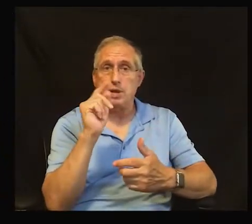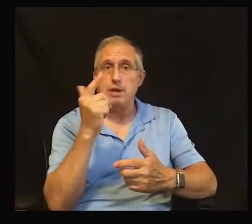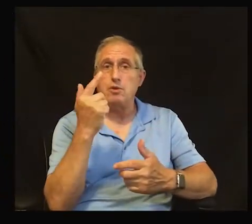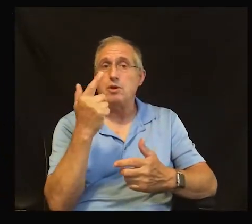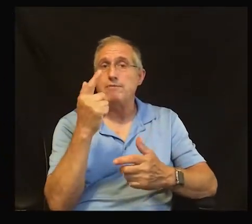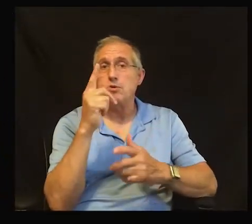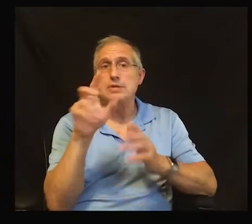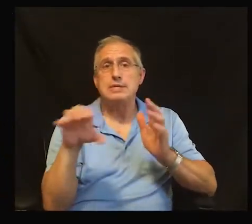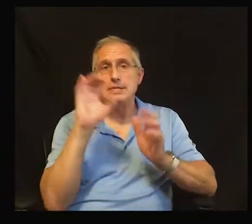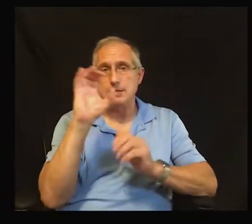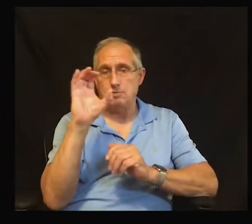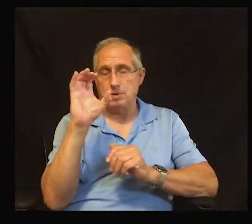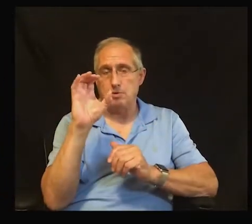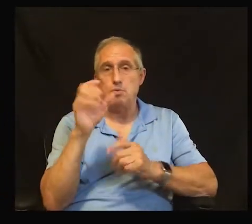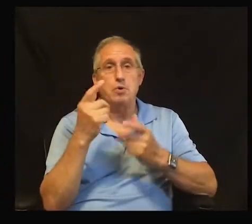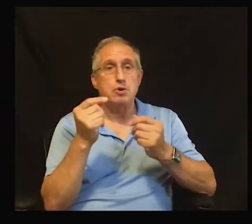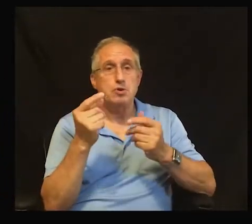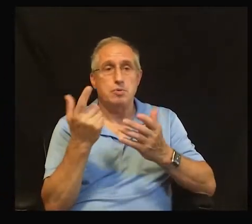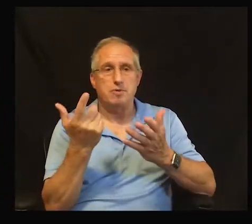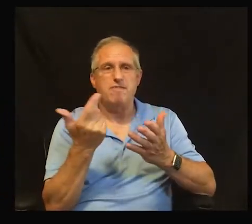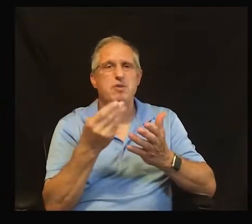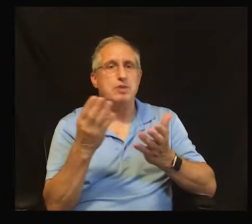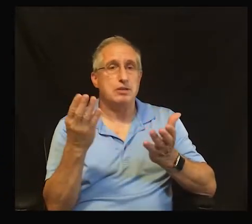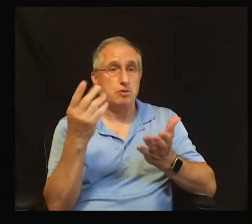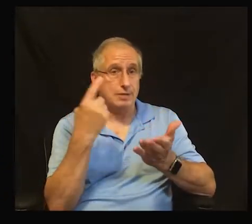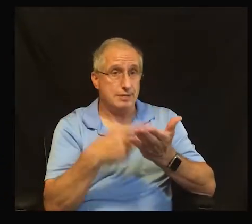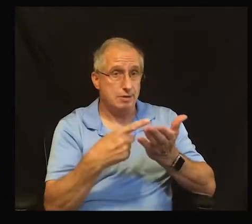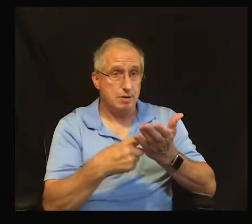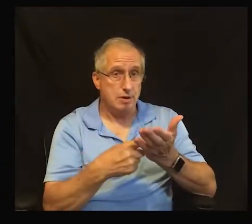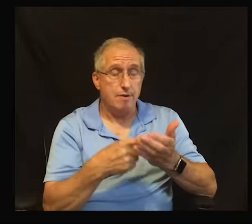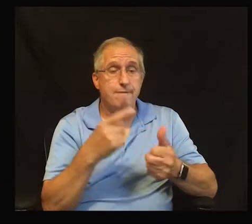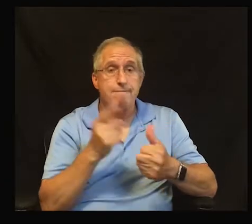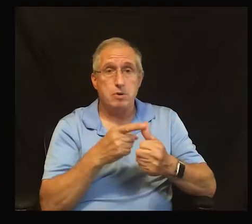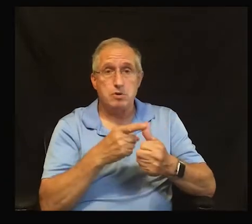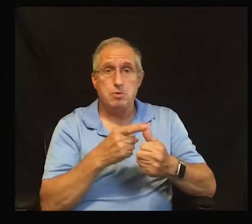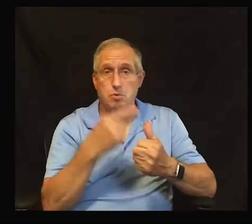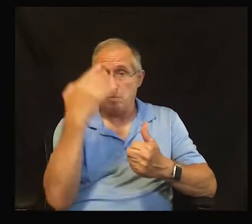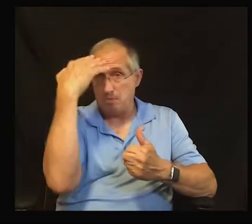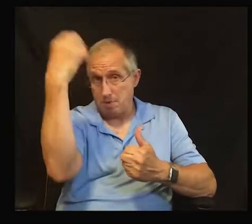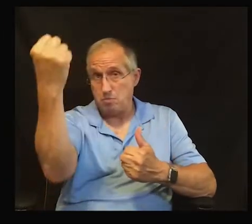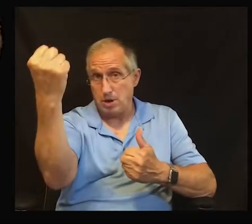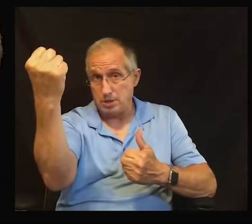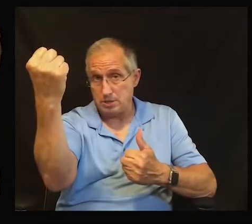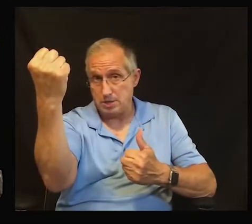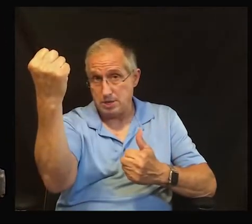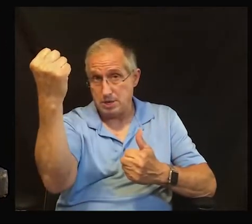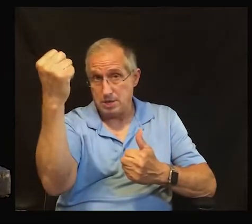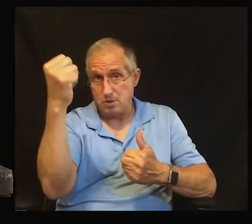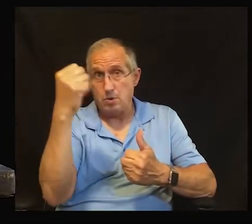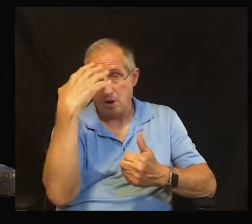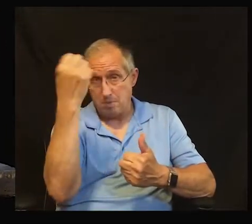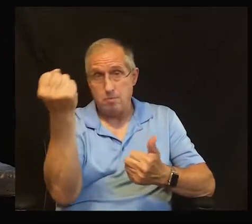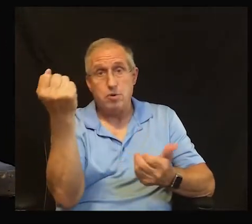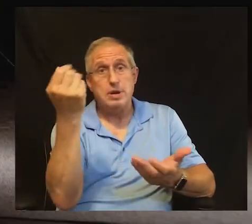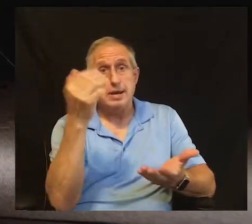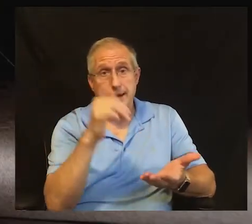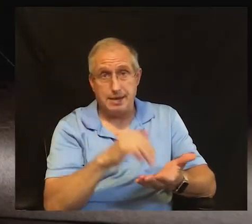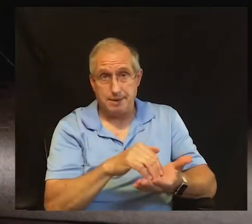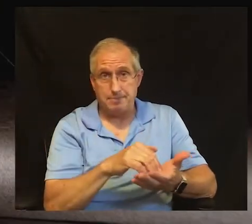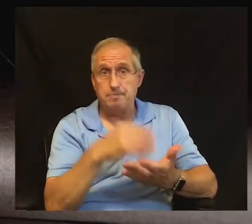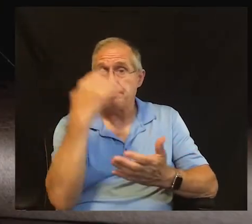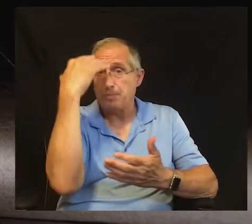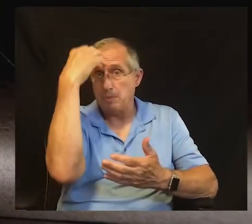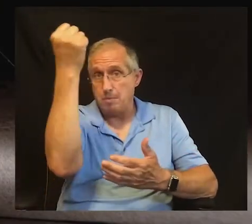So here's what we're going to be doing during this series. A couple things. Number one, we are going to memorize, that's right, another series with a memory verse. We are going